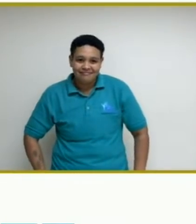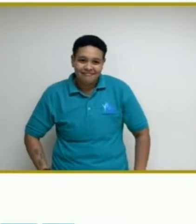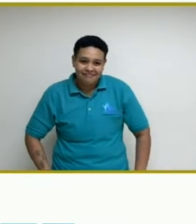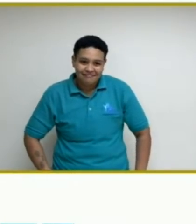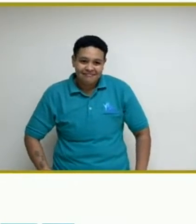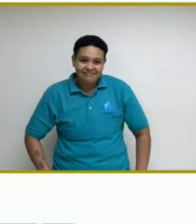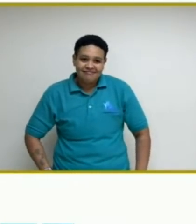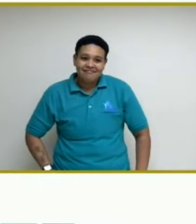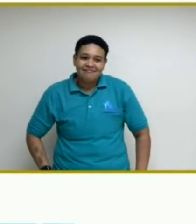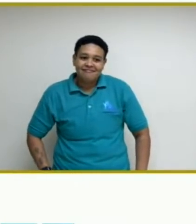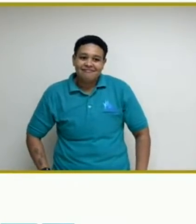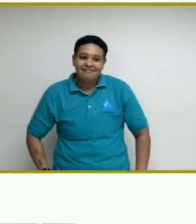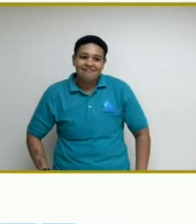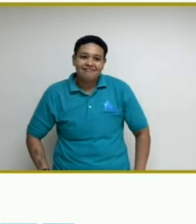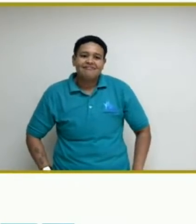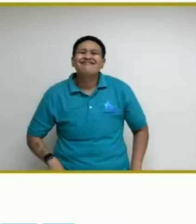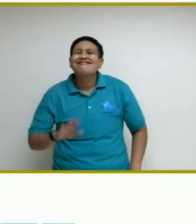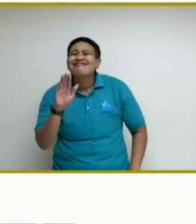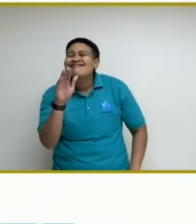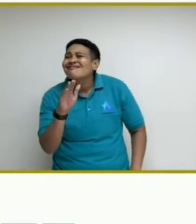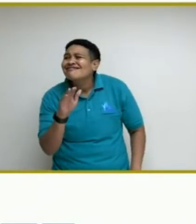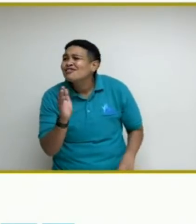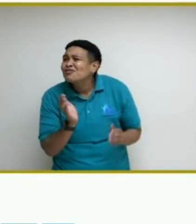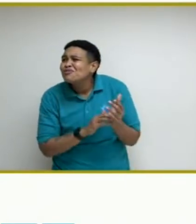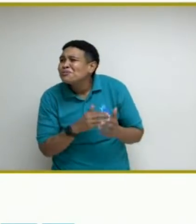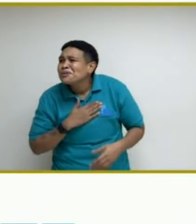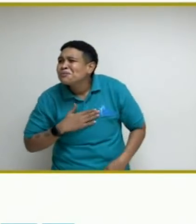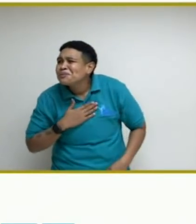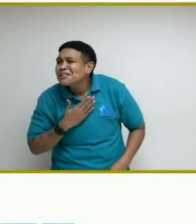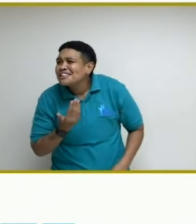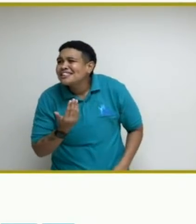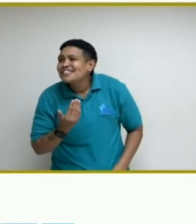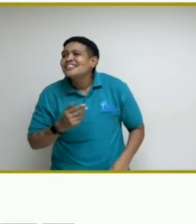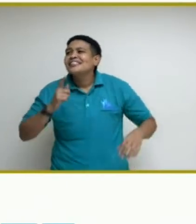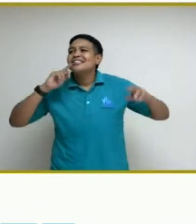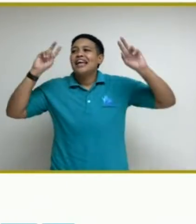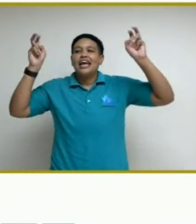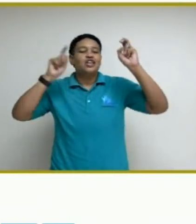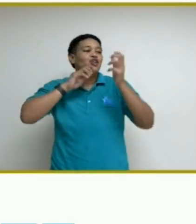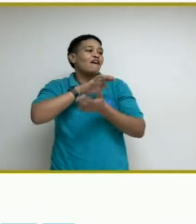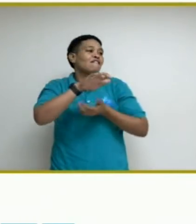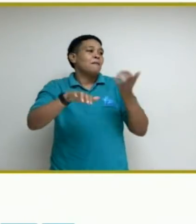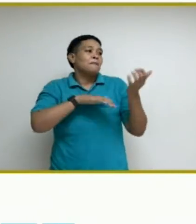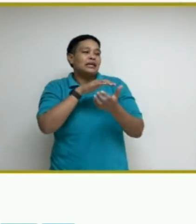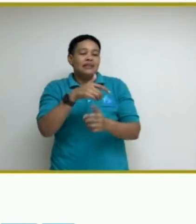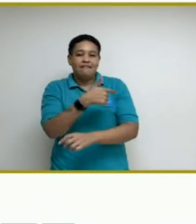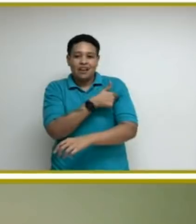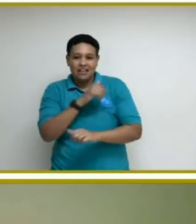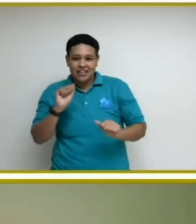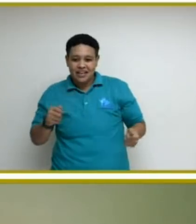Pardon me, sir, could you please repeat your question? Thank you. The issue of mixing of vaccines.